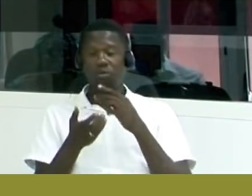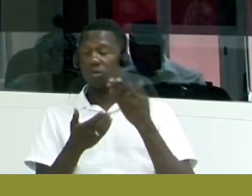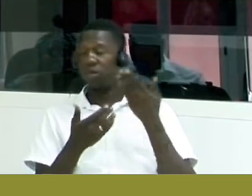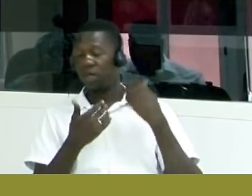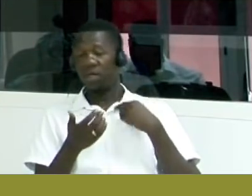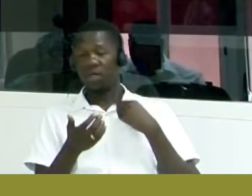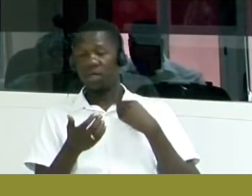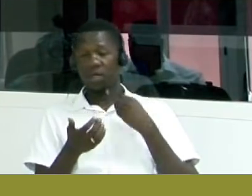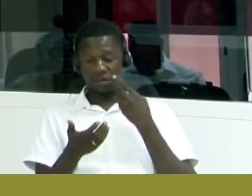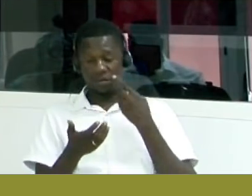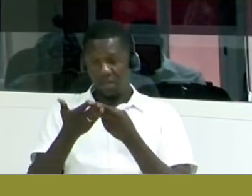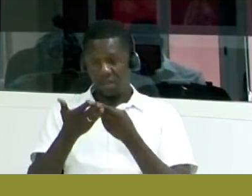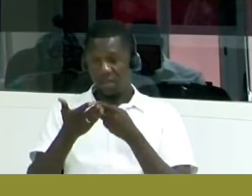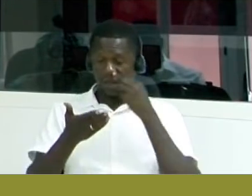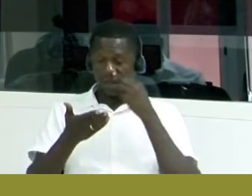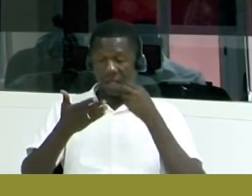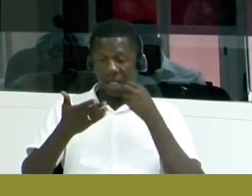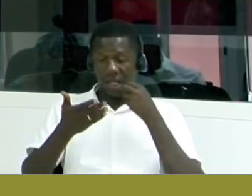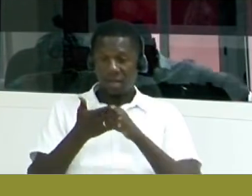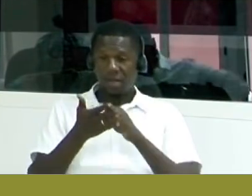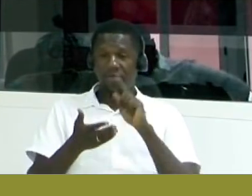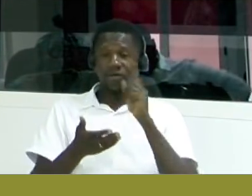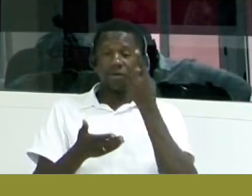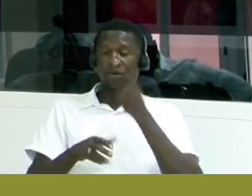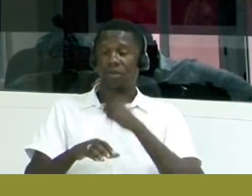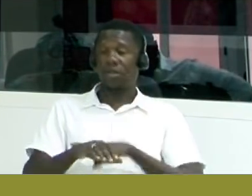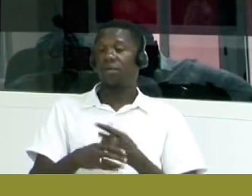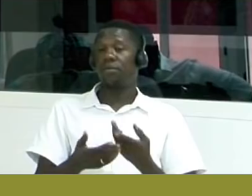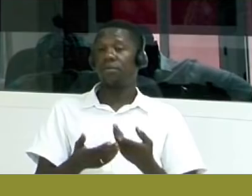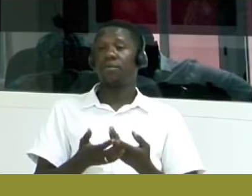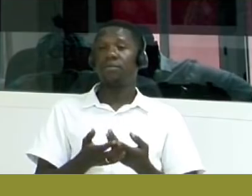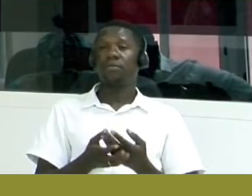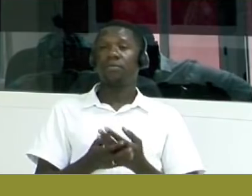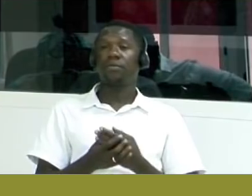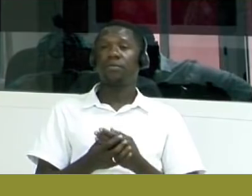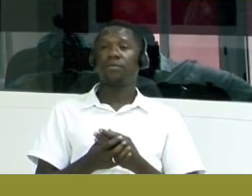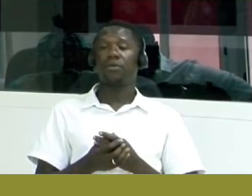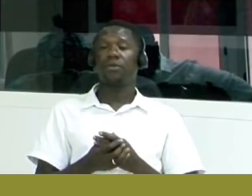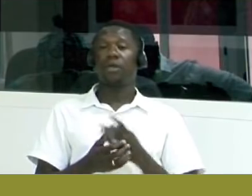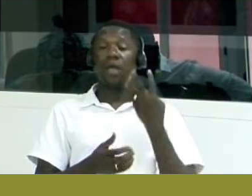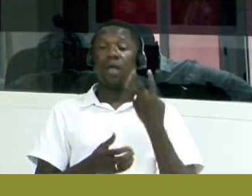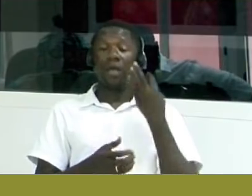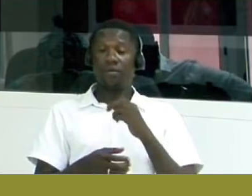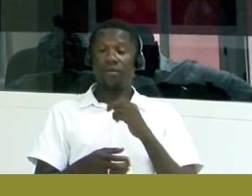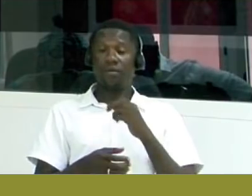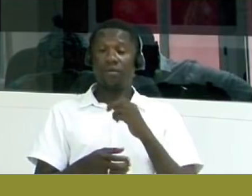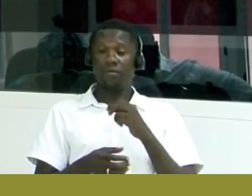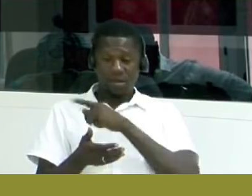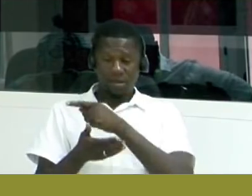first time. But if at all these letters were